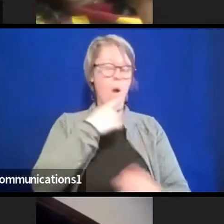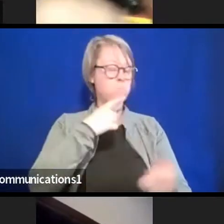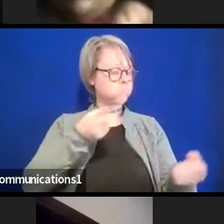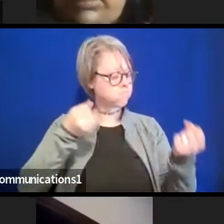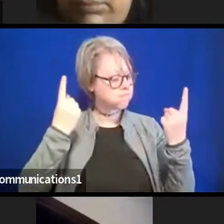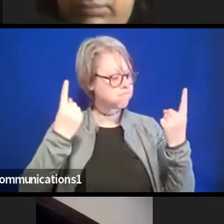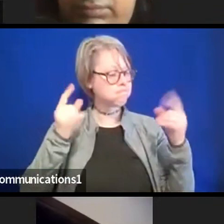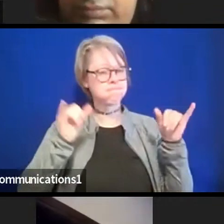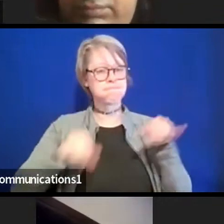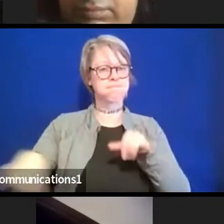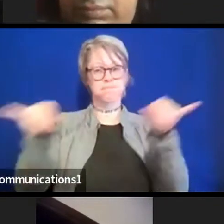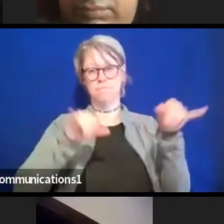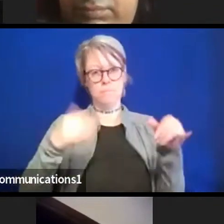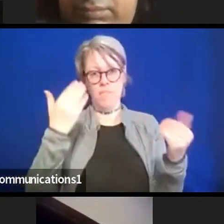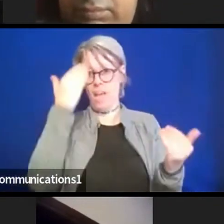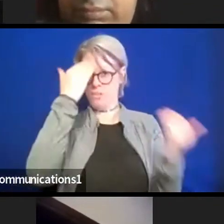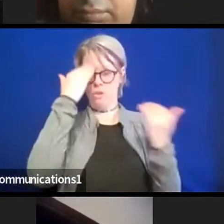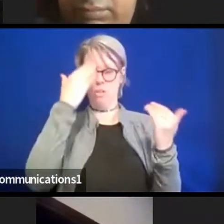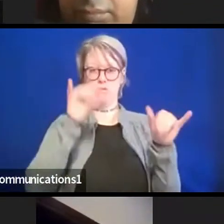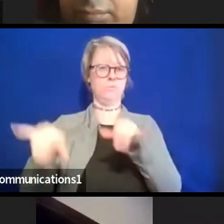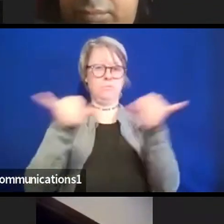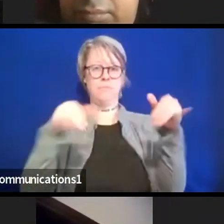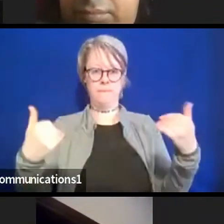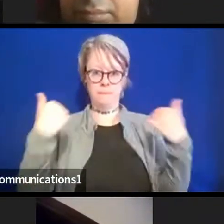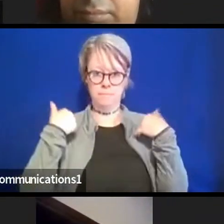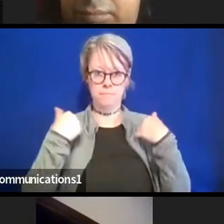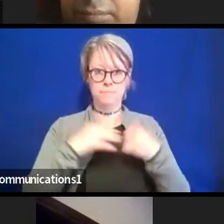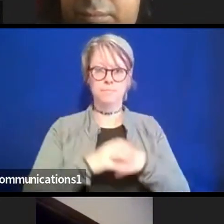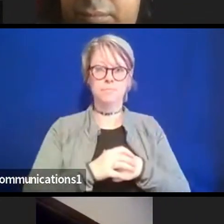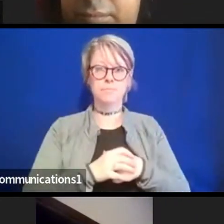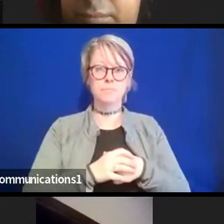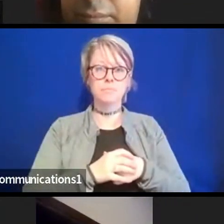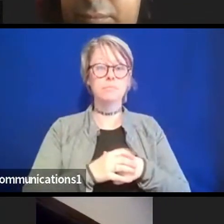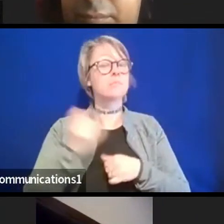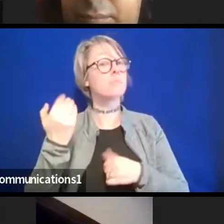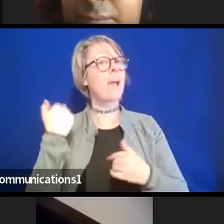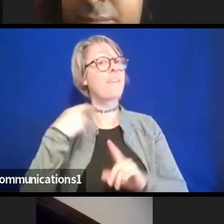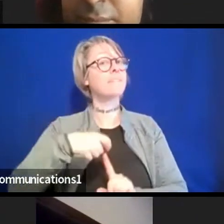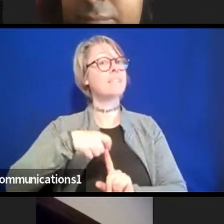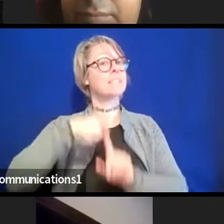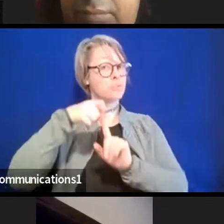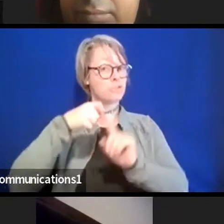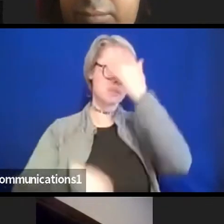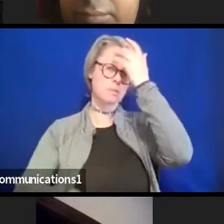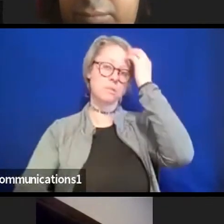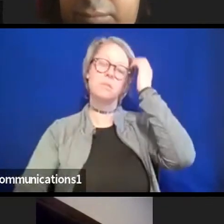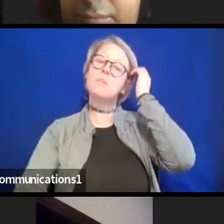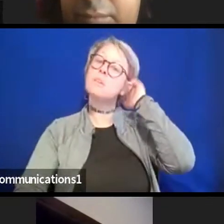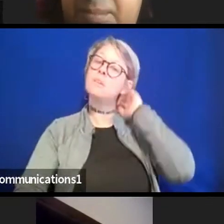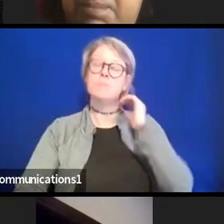It's kind of a no-brainer. There are some exceptions to almost